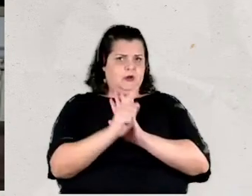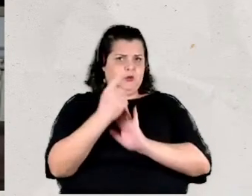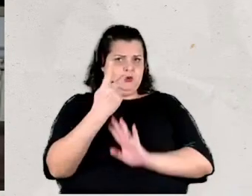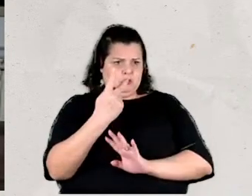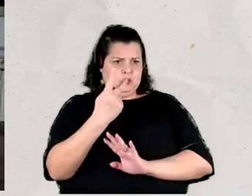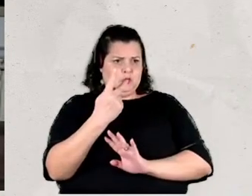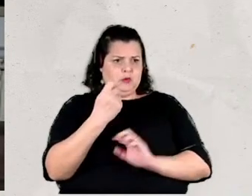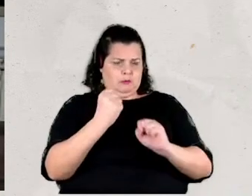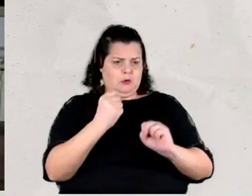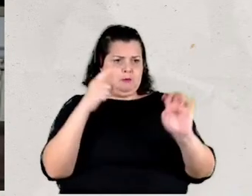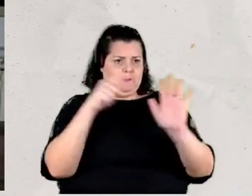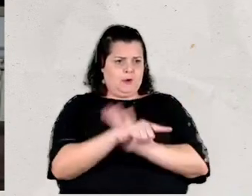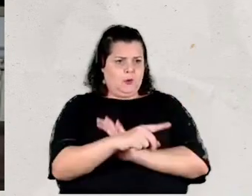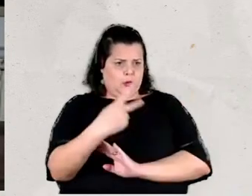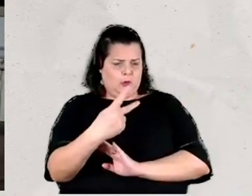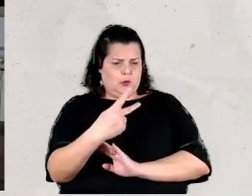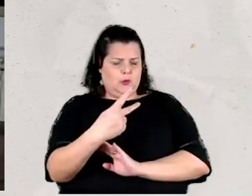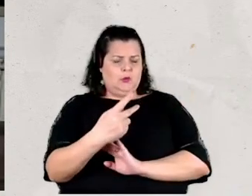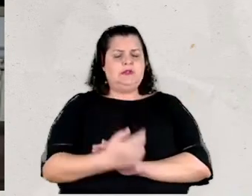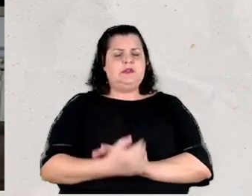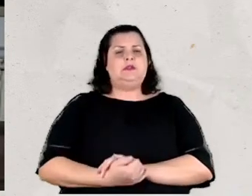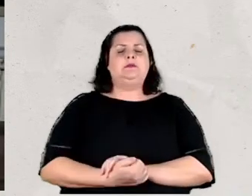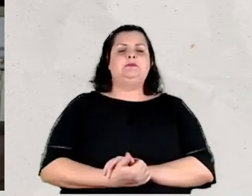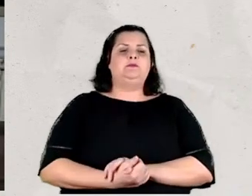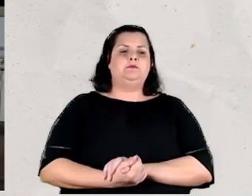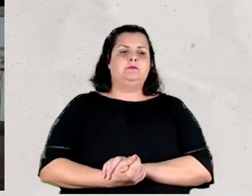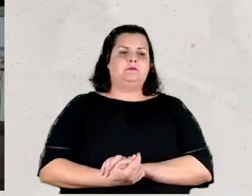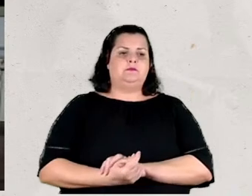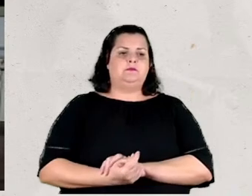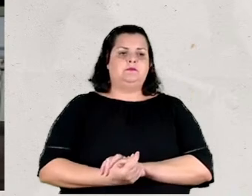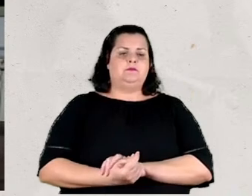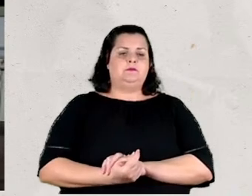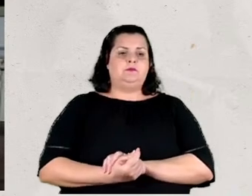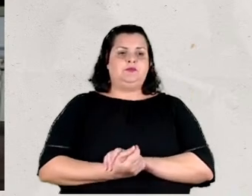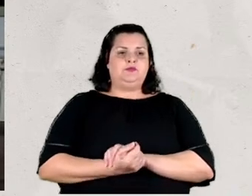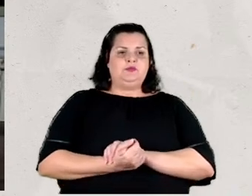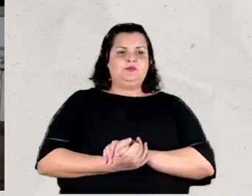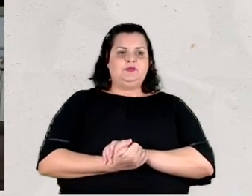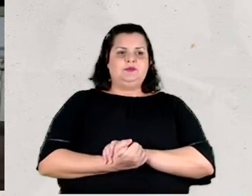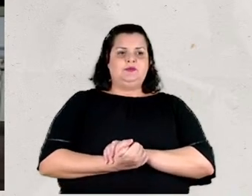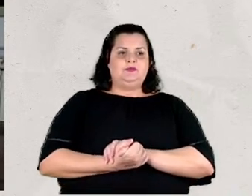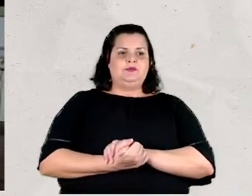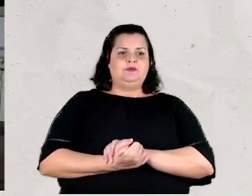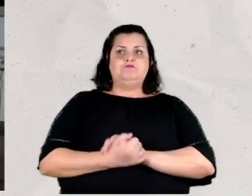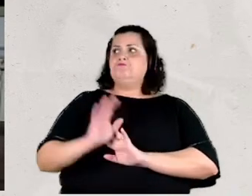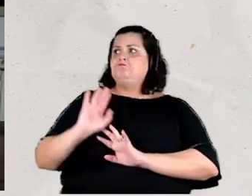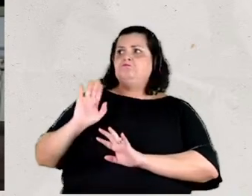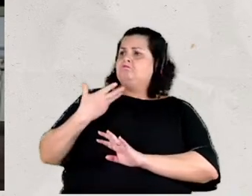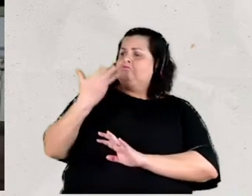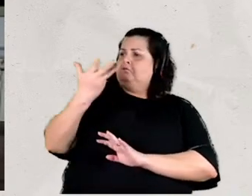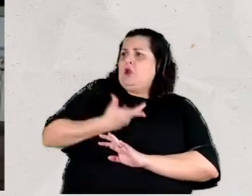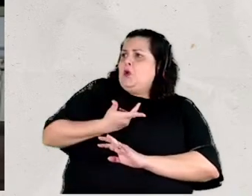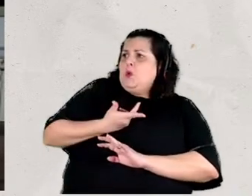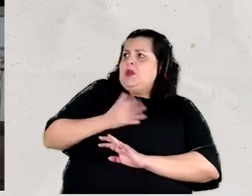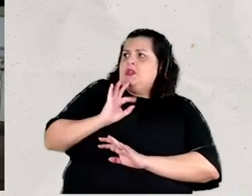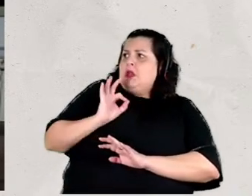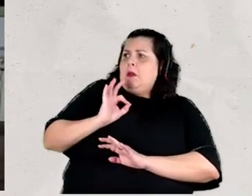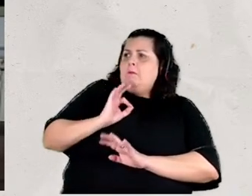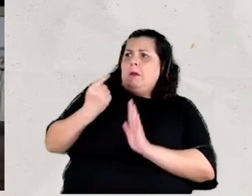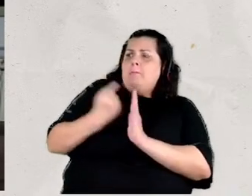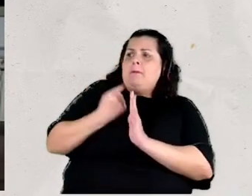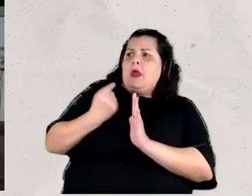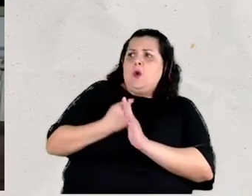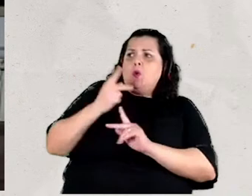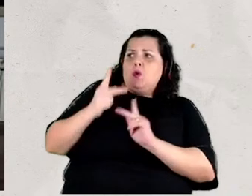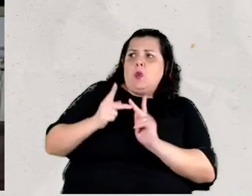I don't know. I'm not aware. I didn't receive. Okay. So let me make two questions, one after the other,